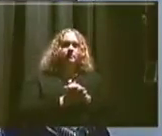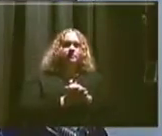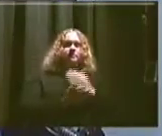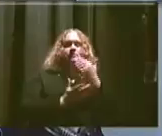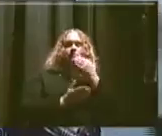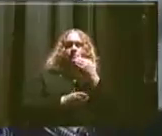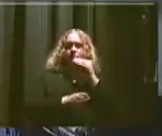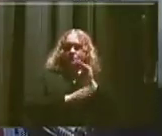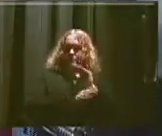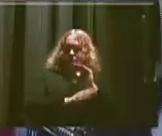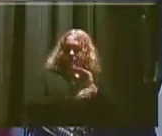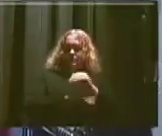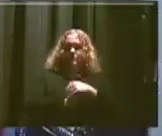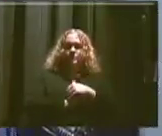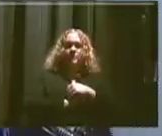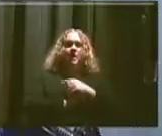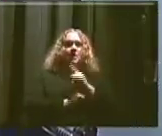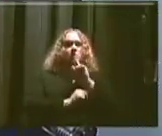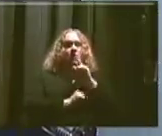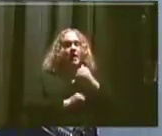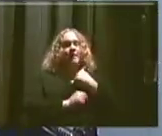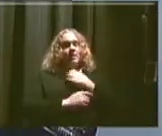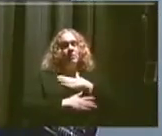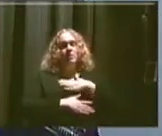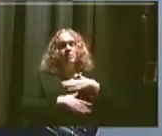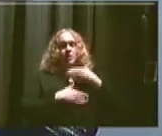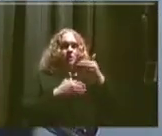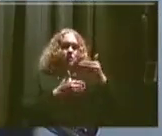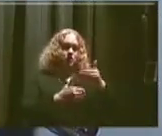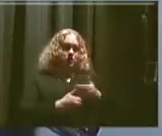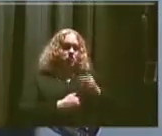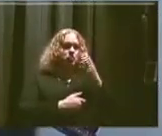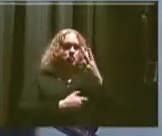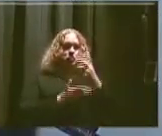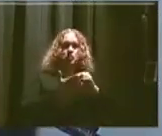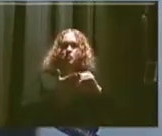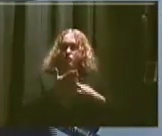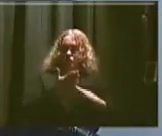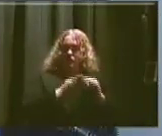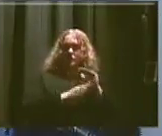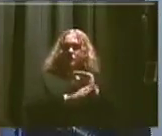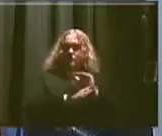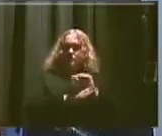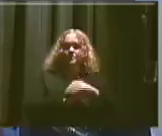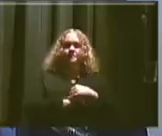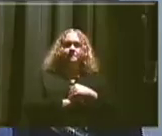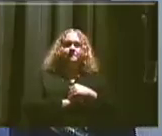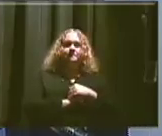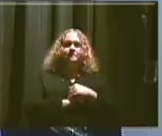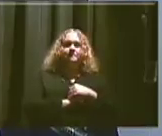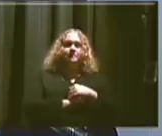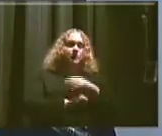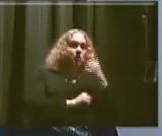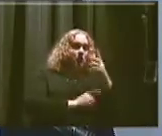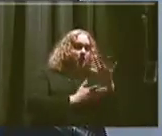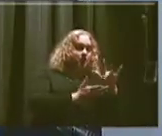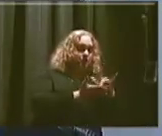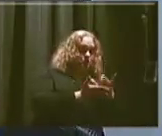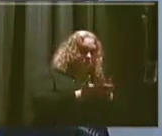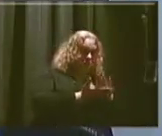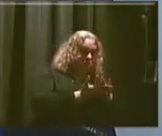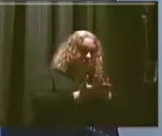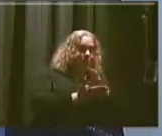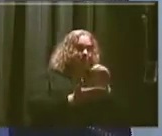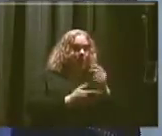Good evening. I have the pleasure, distinct pleasure, of introducing two students this evening as a middle school and high school